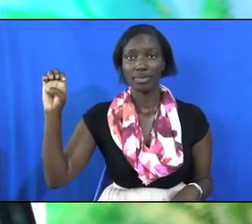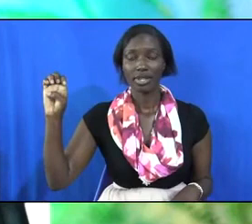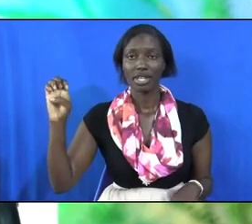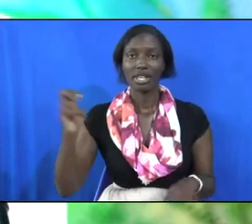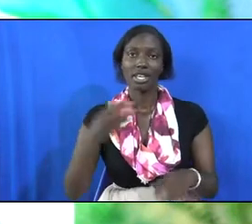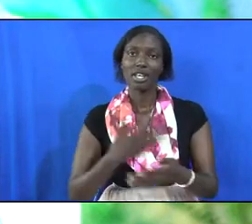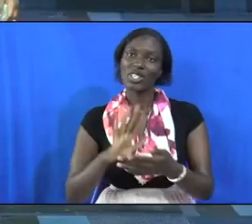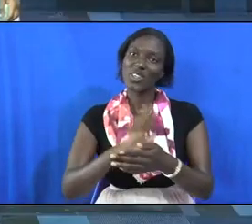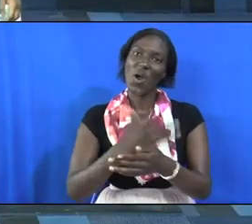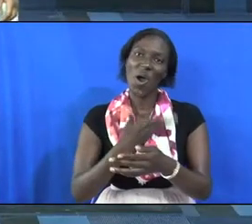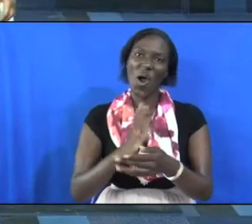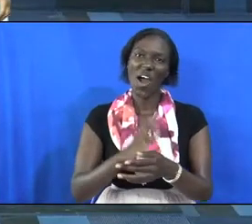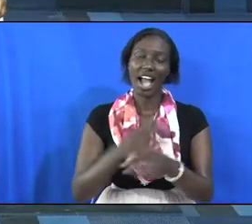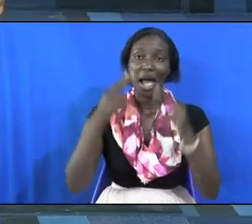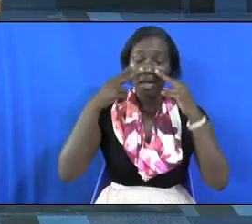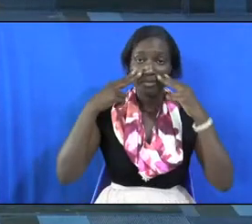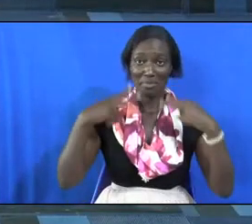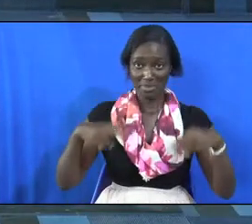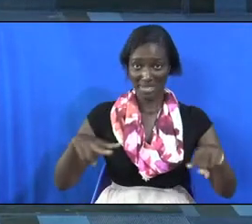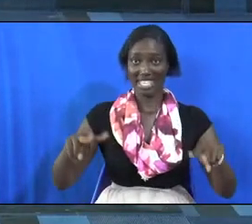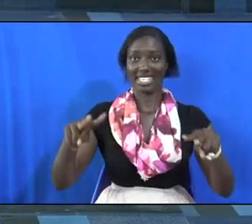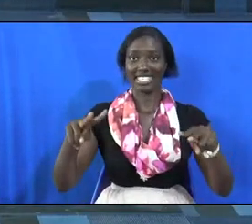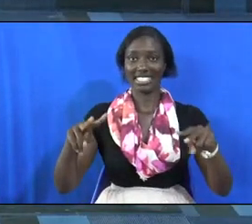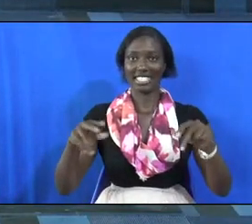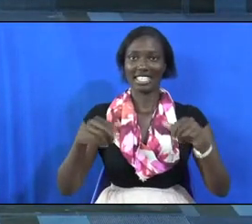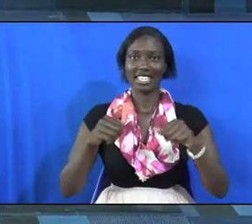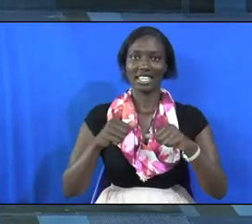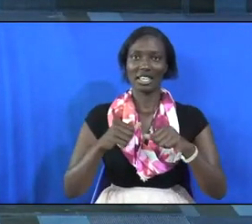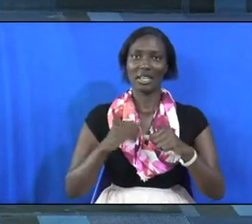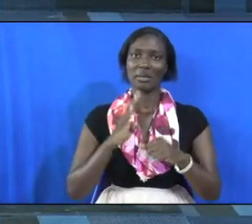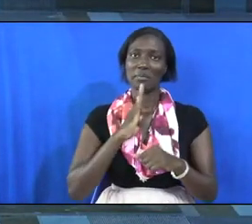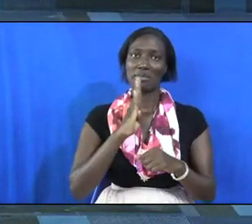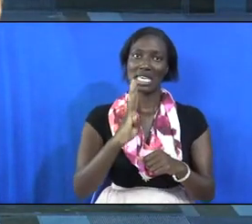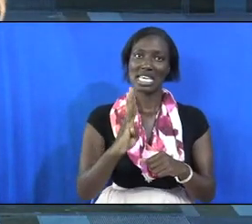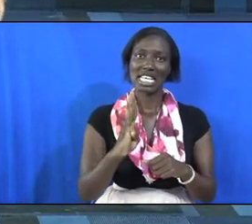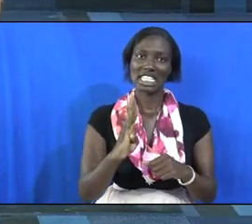Be Still. Welcome.